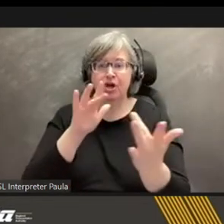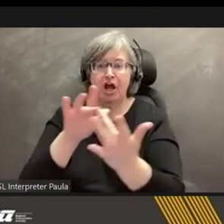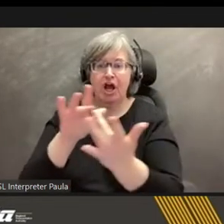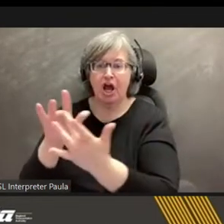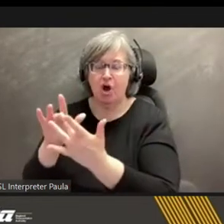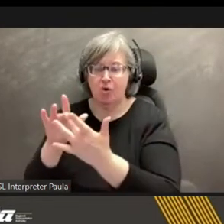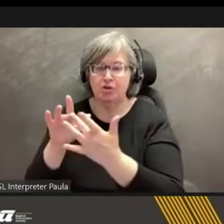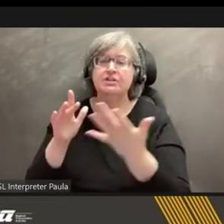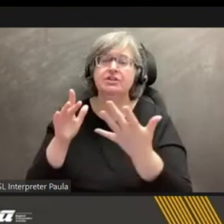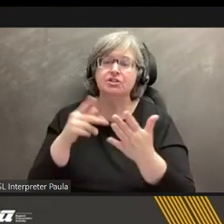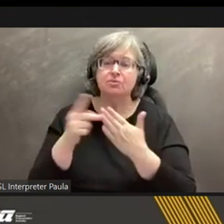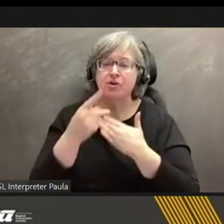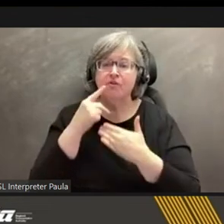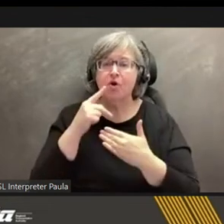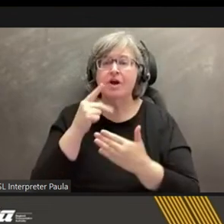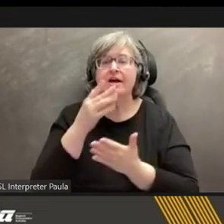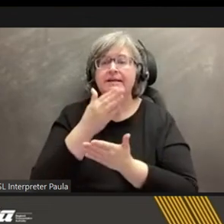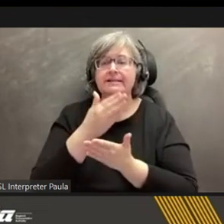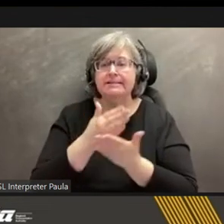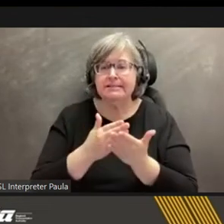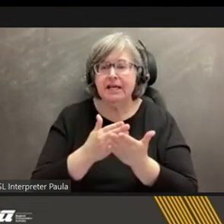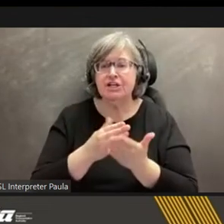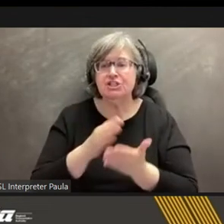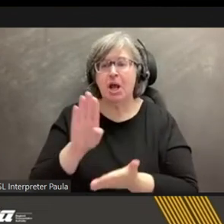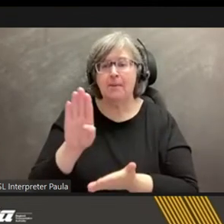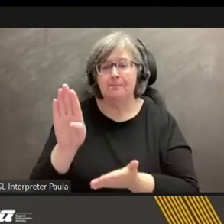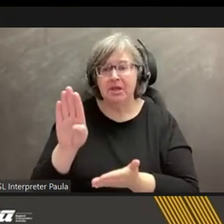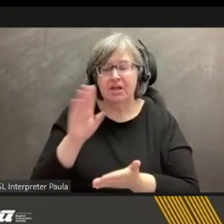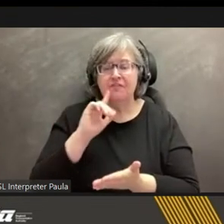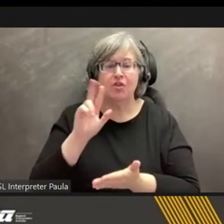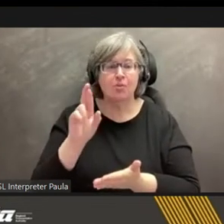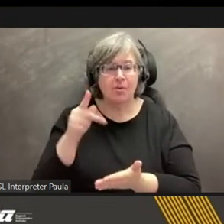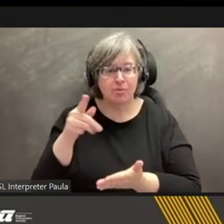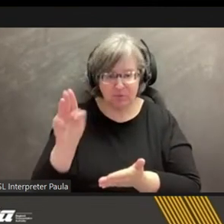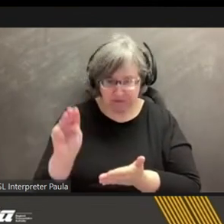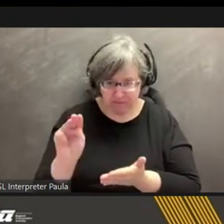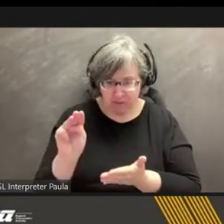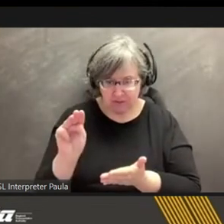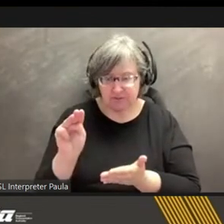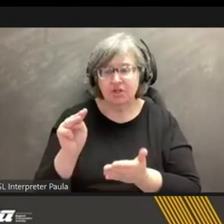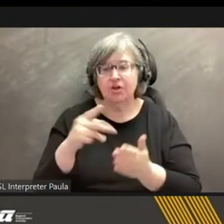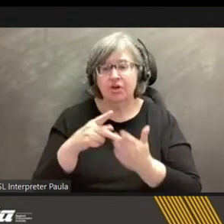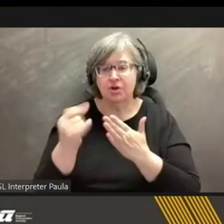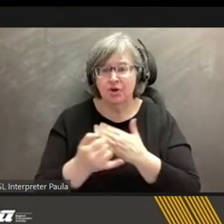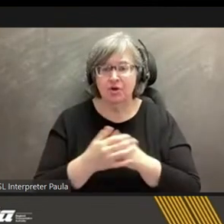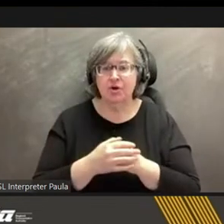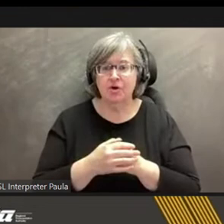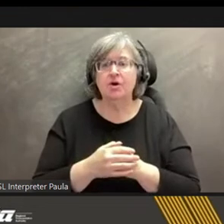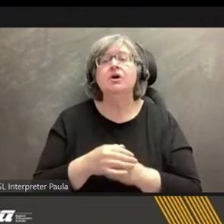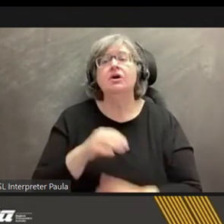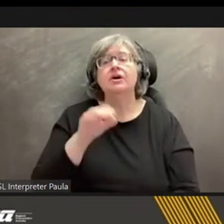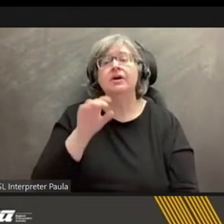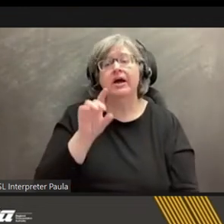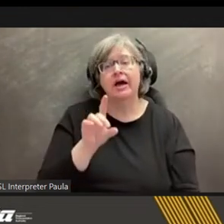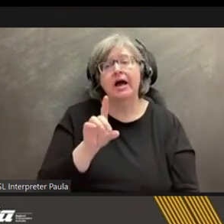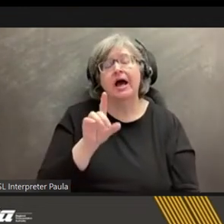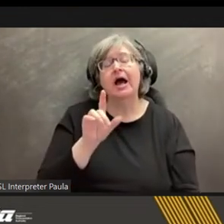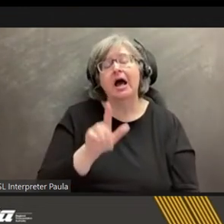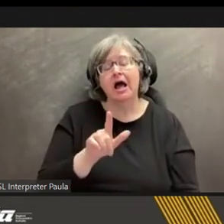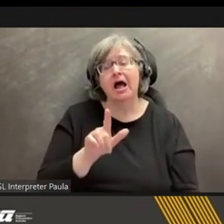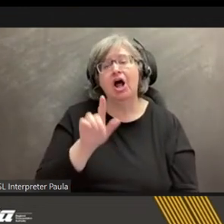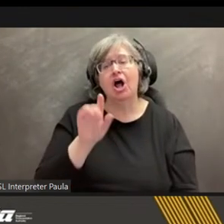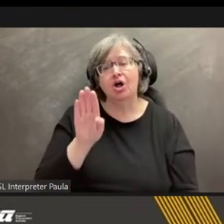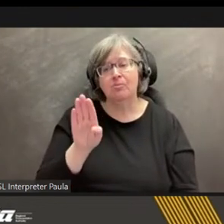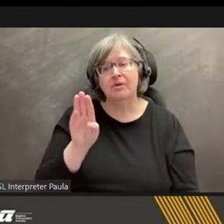B process of the Red-Purple Modernization Project, specifically in the LBMM, which is the Lawrence to Bryn